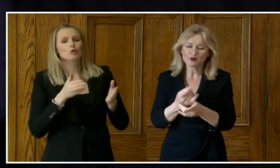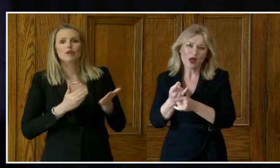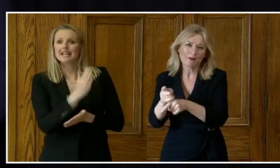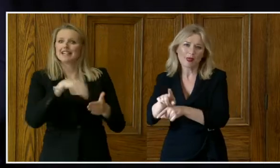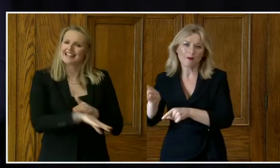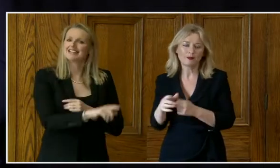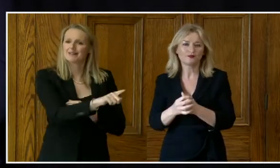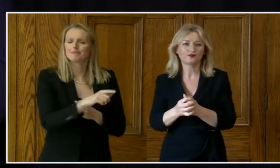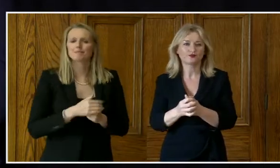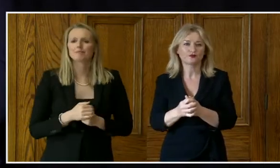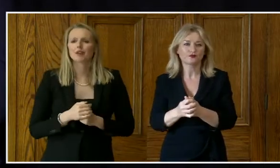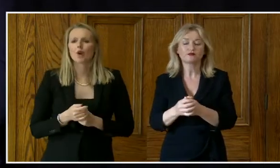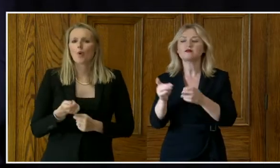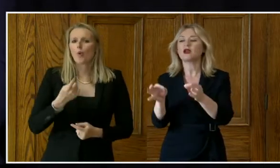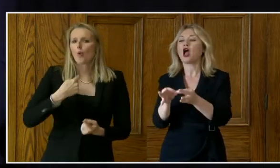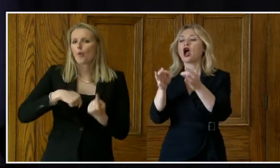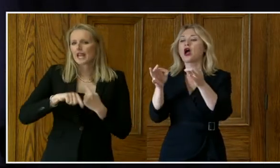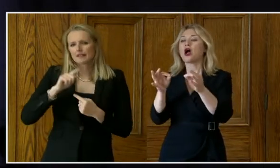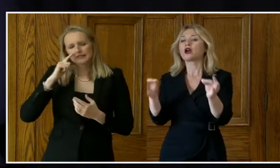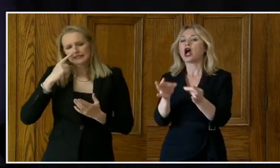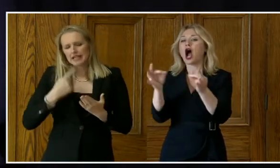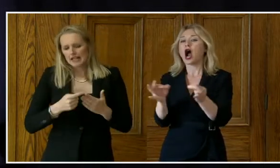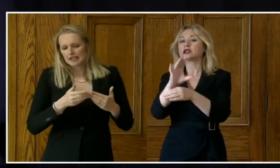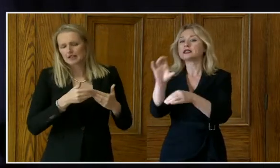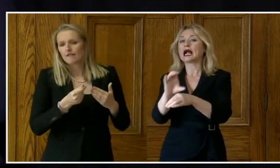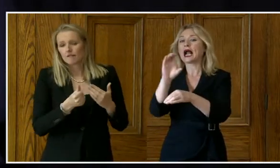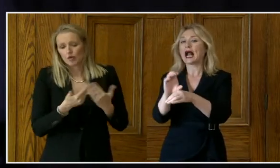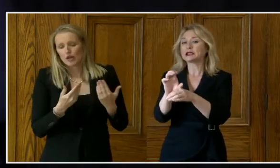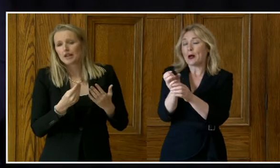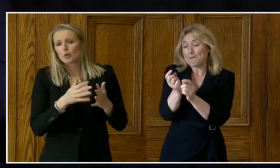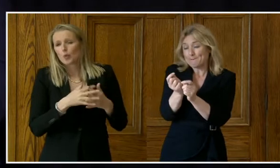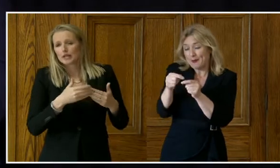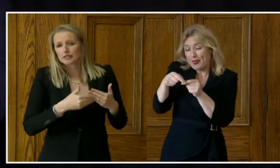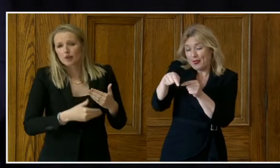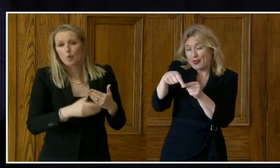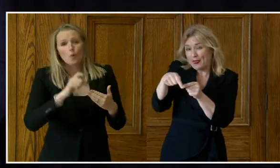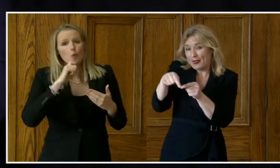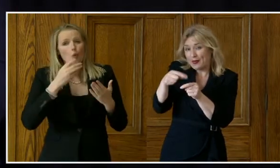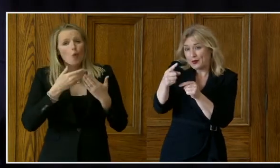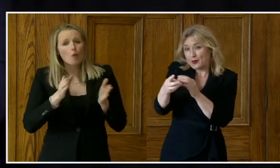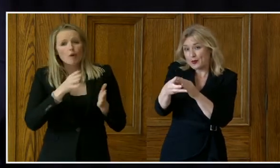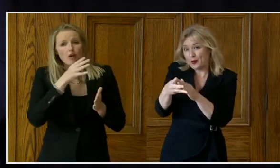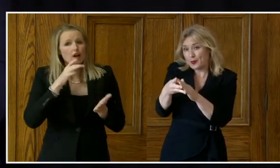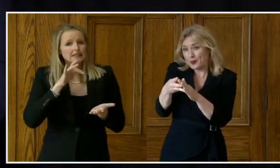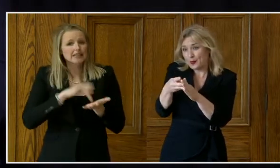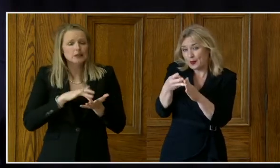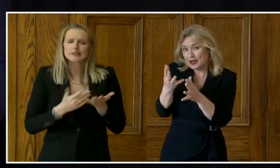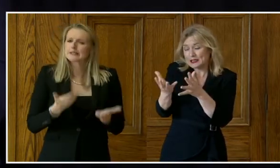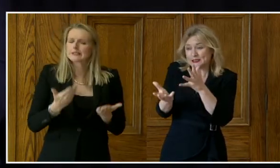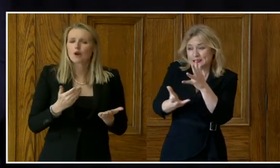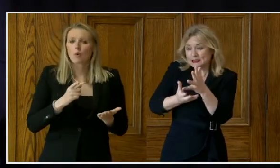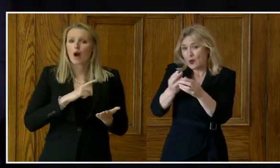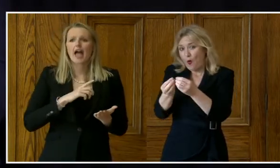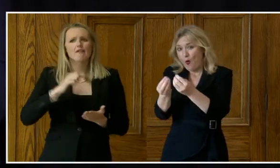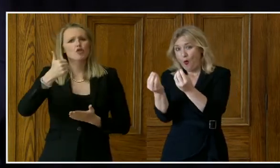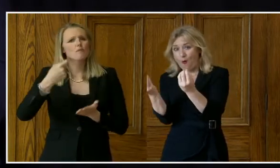garden centres over the course of the next number of days or weeks is that they offer a large compensation package to